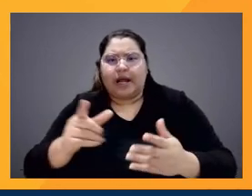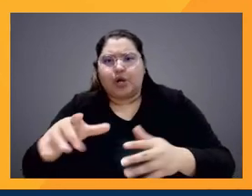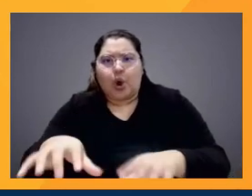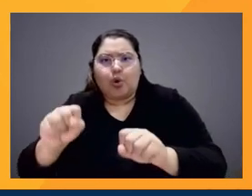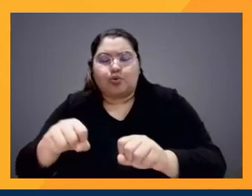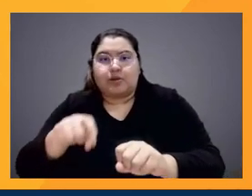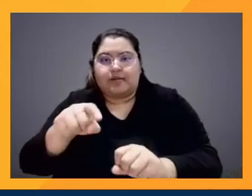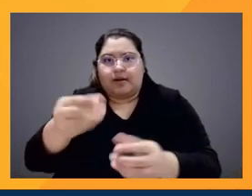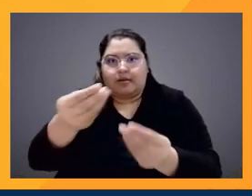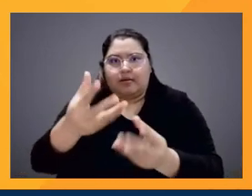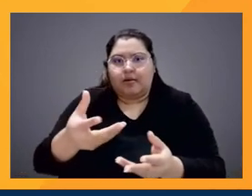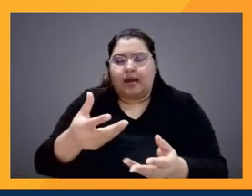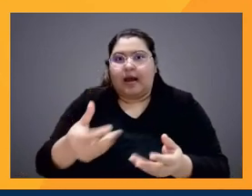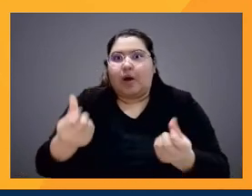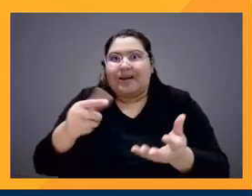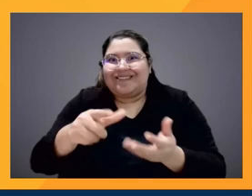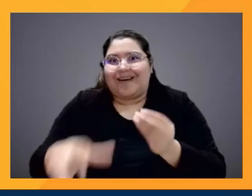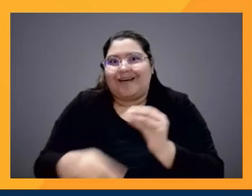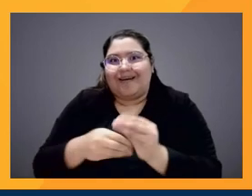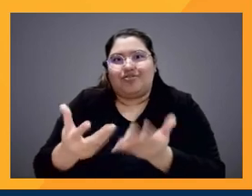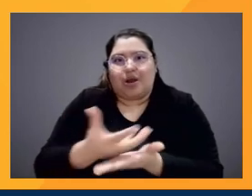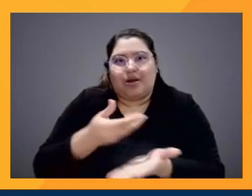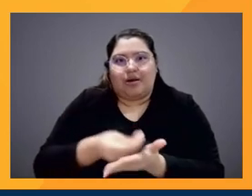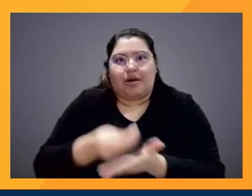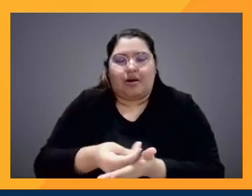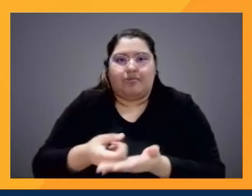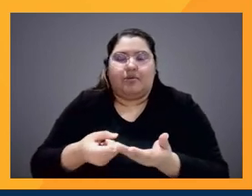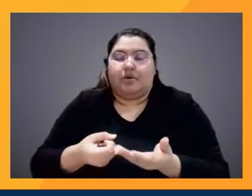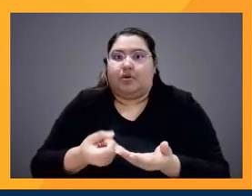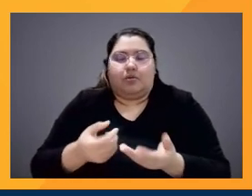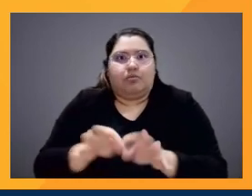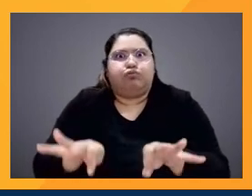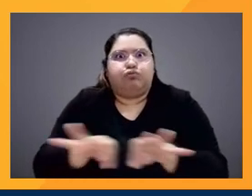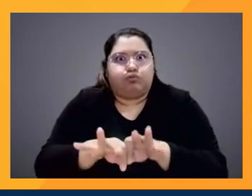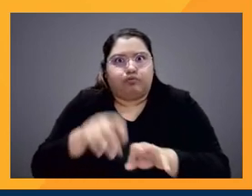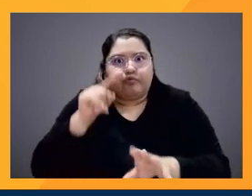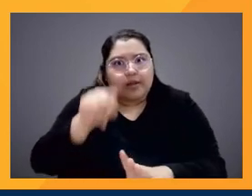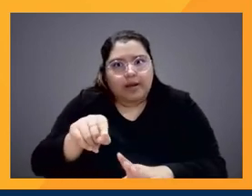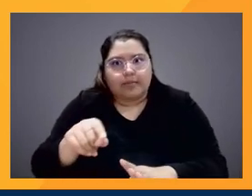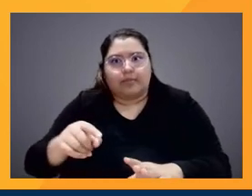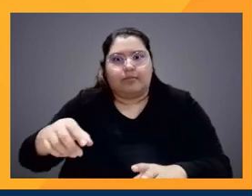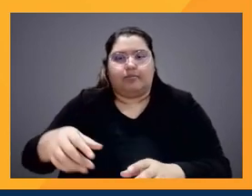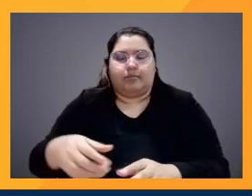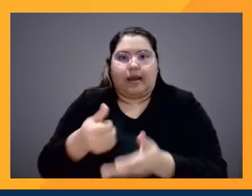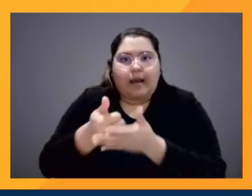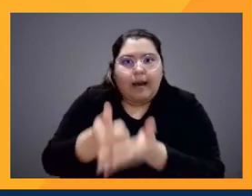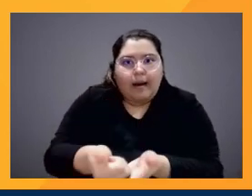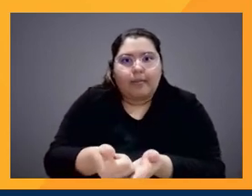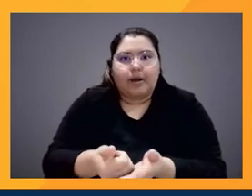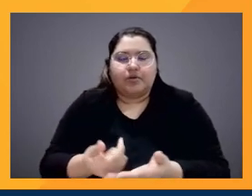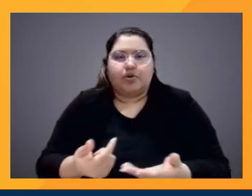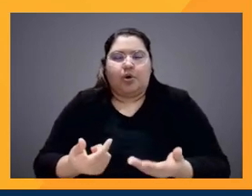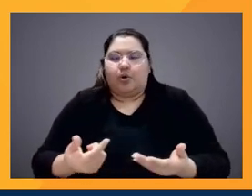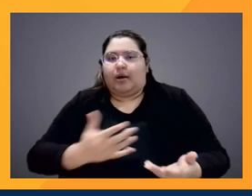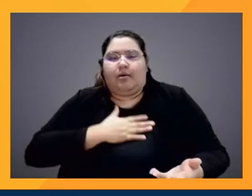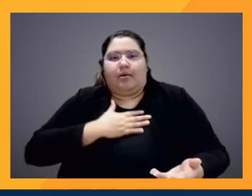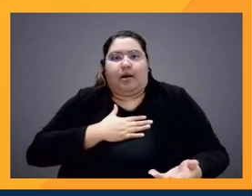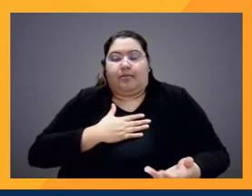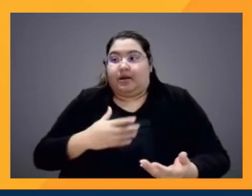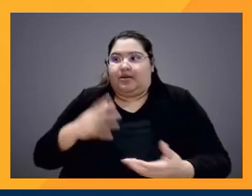And I think about, their future and sort of like, what is it going to look like? And so when I say, have a deep